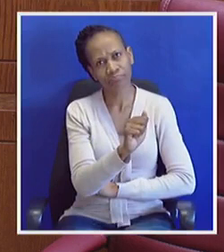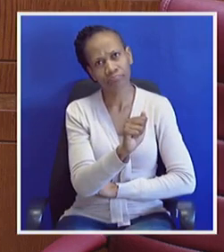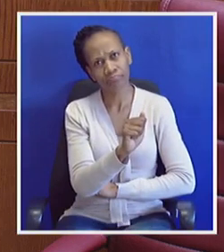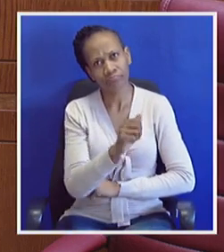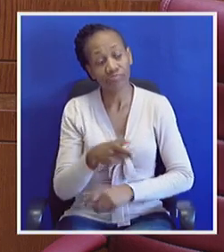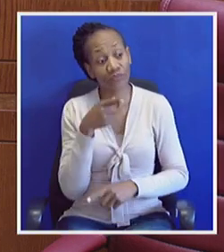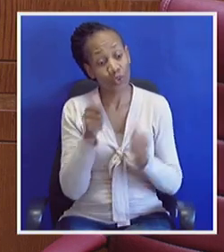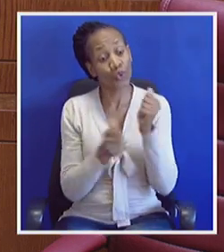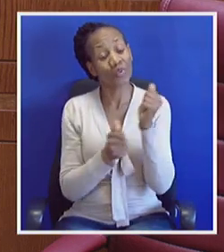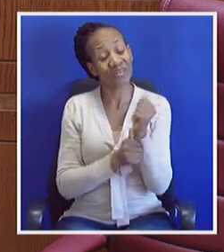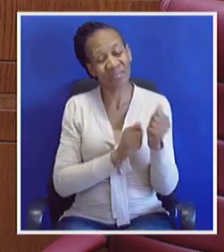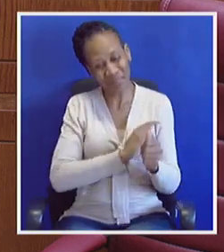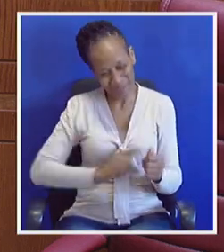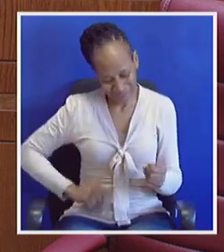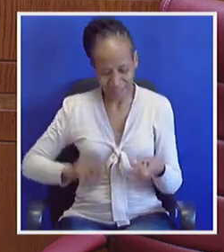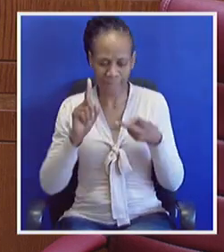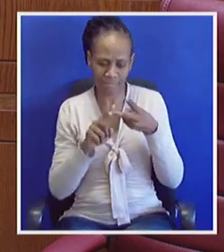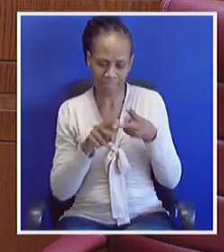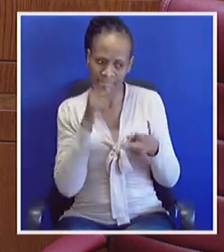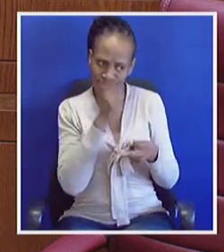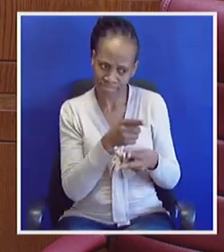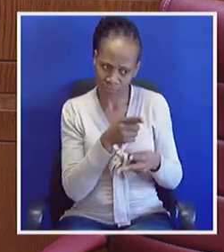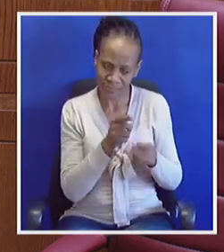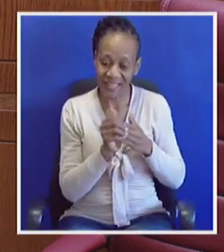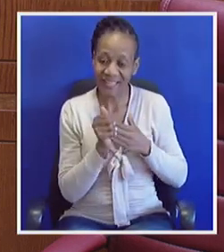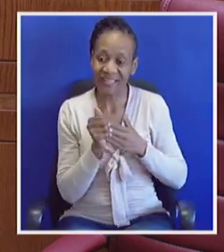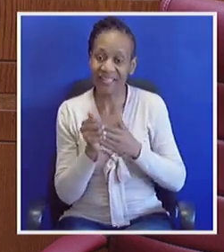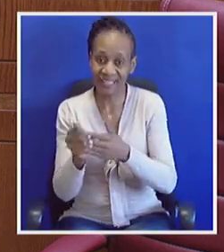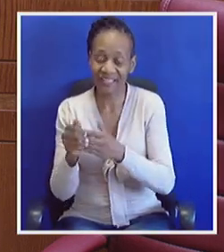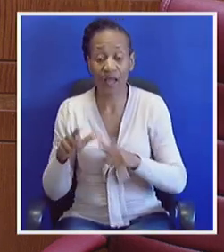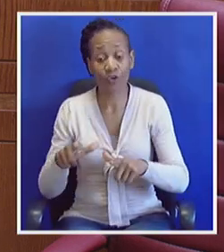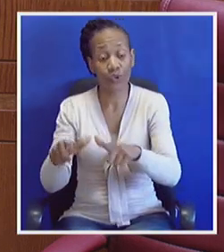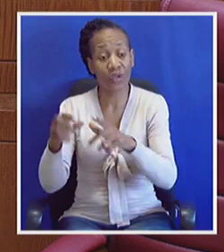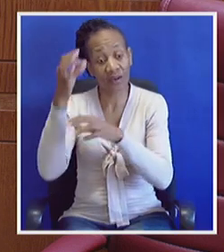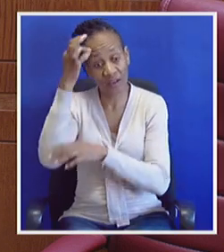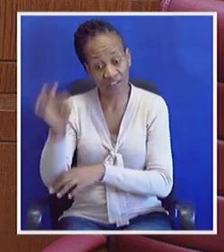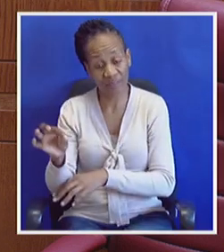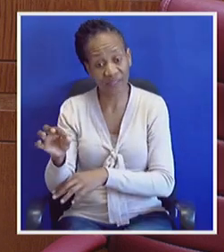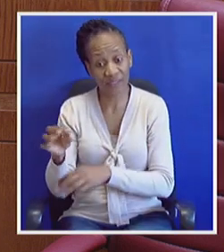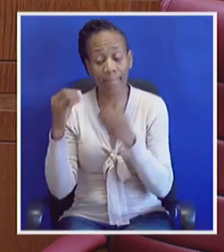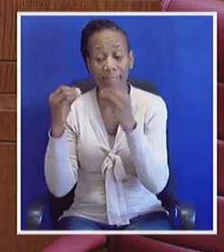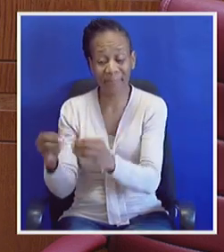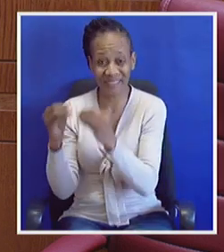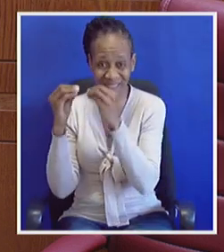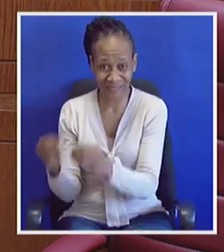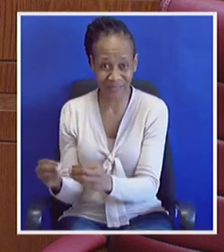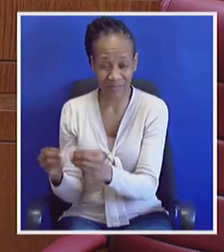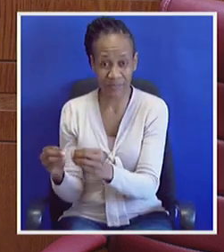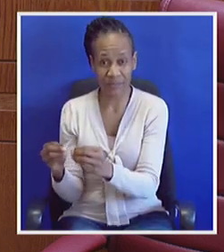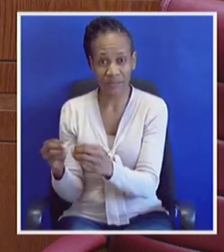as the Deputy President and as leader of local government business, of government